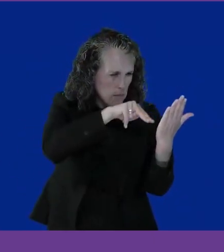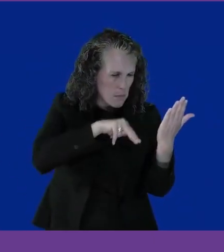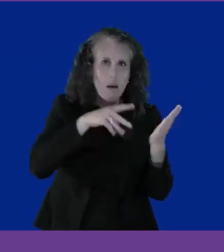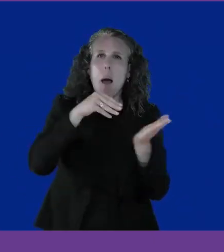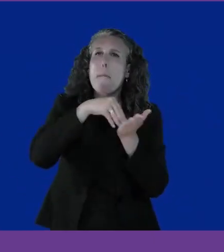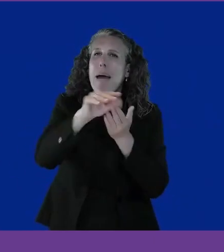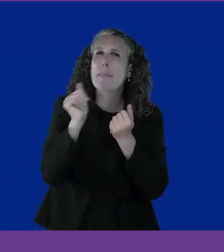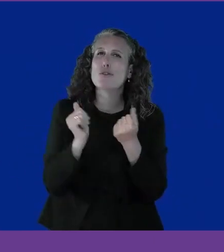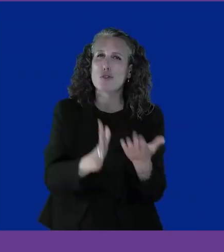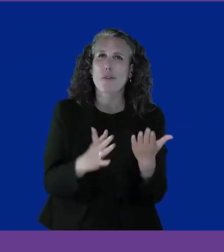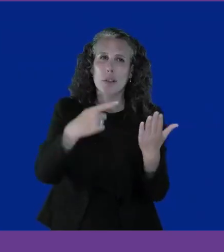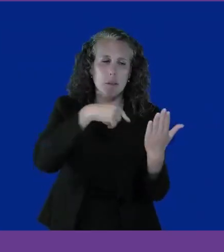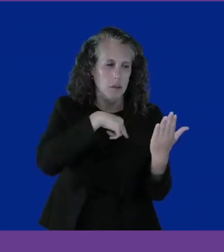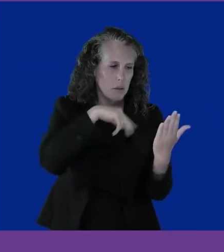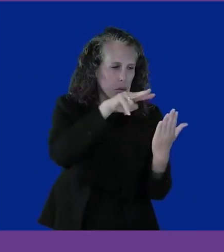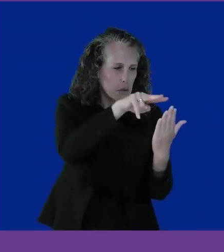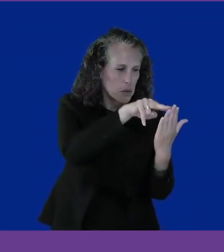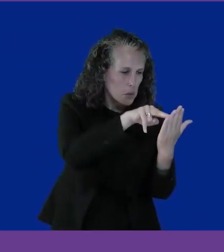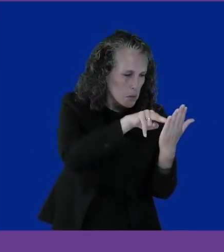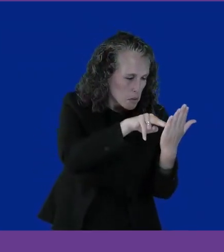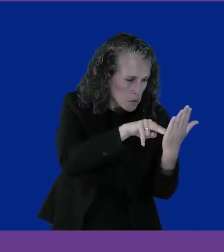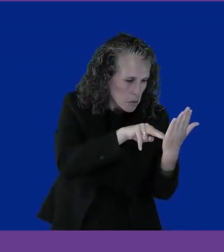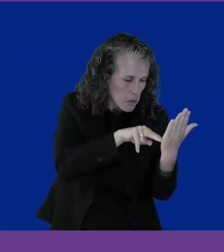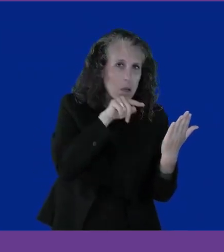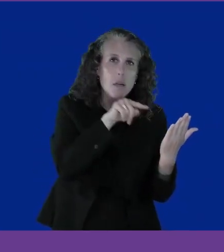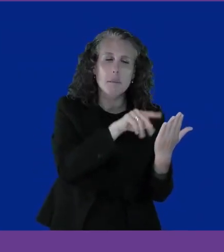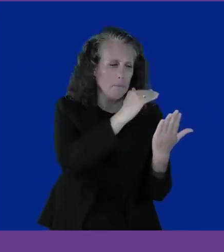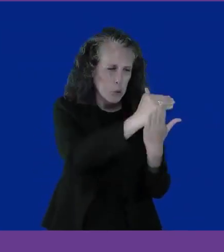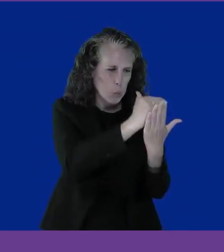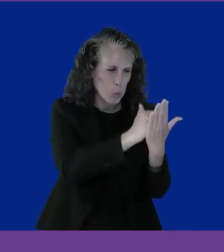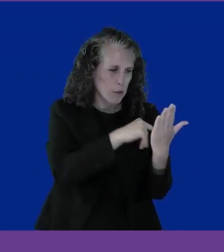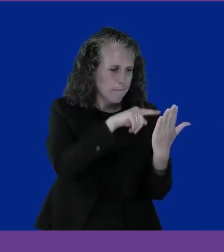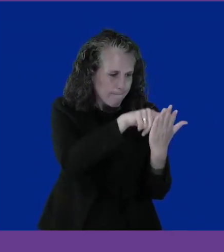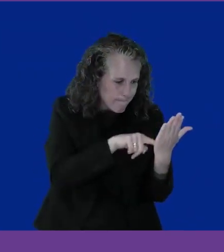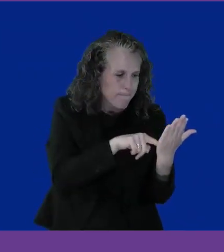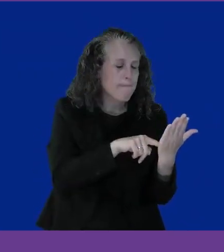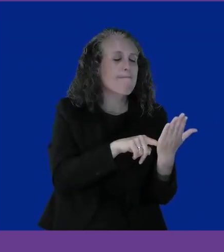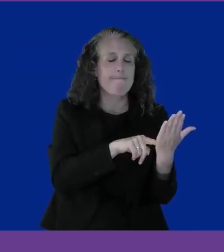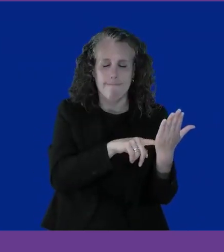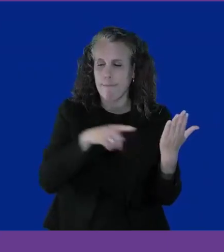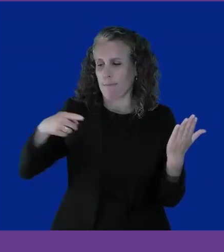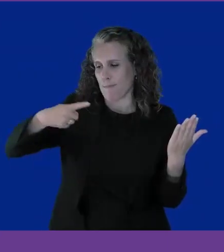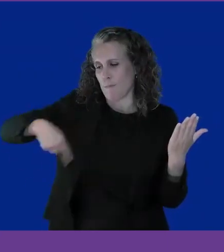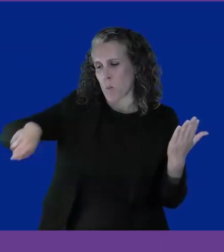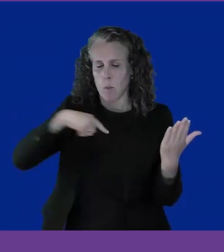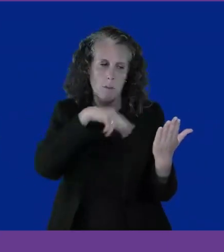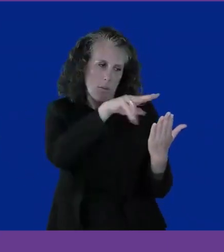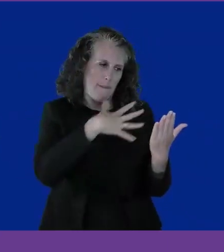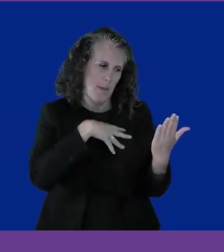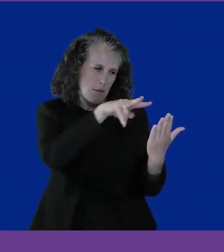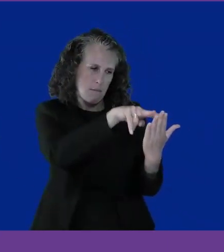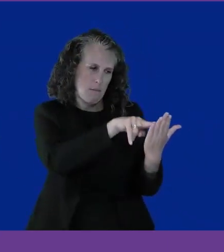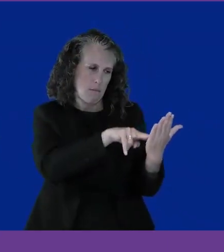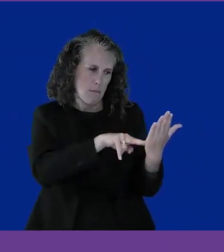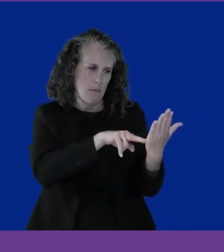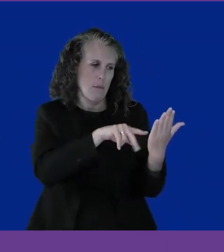of the requirements on strong customer authentication. And there were two conclusions that I think are relevant for our